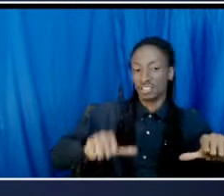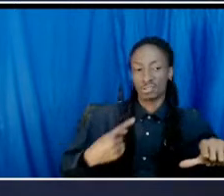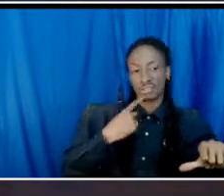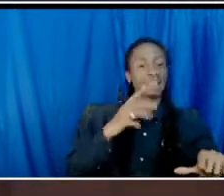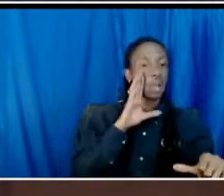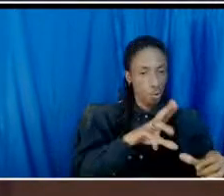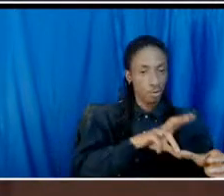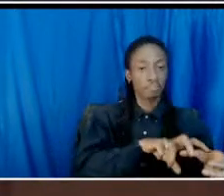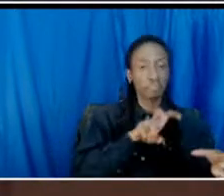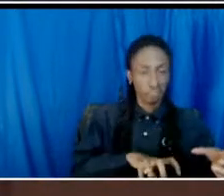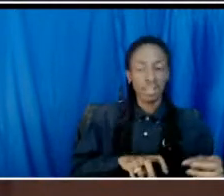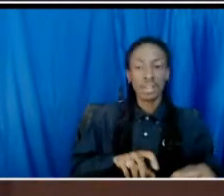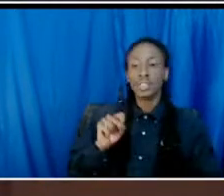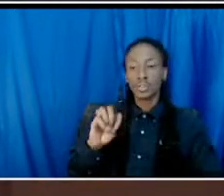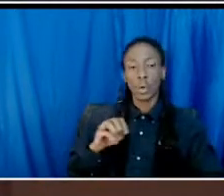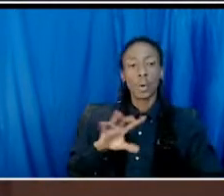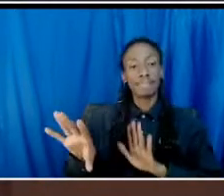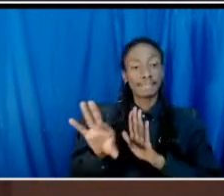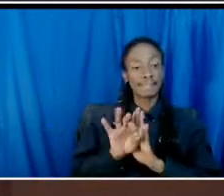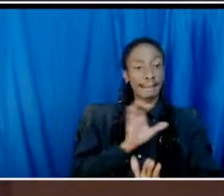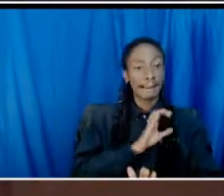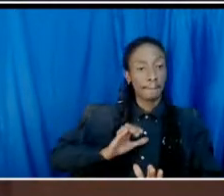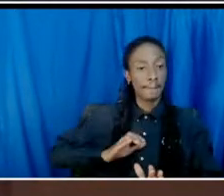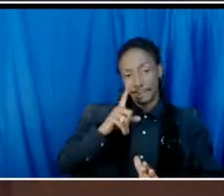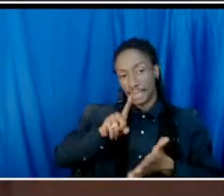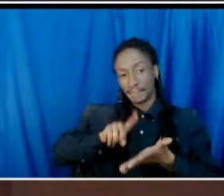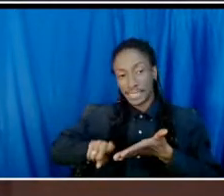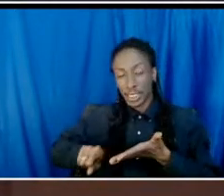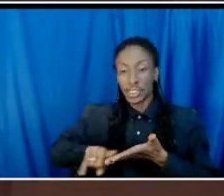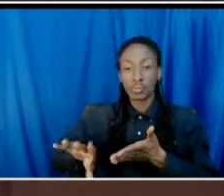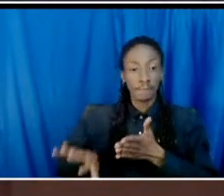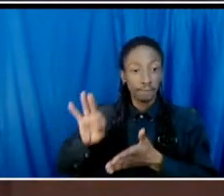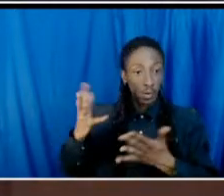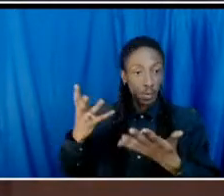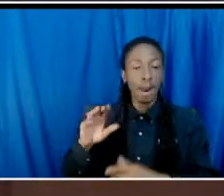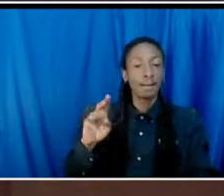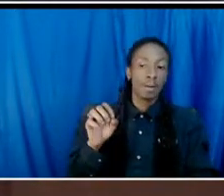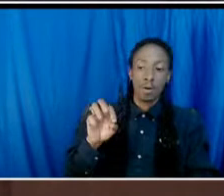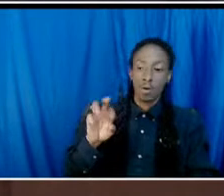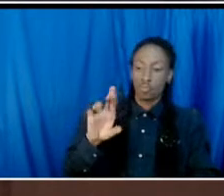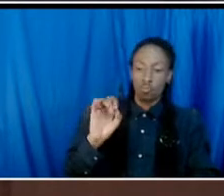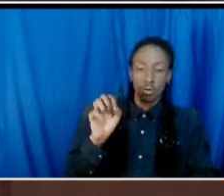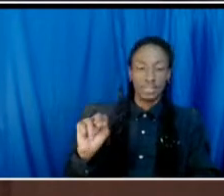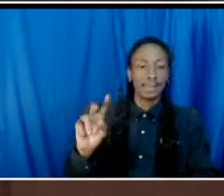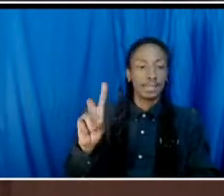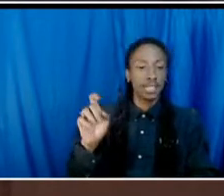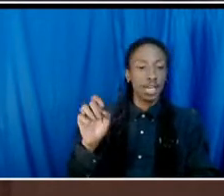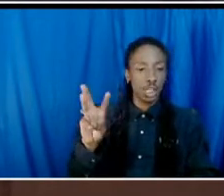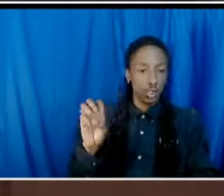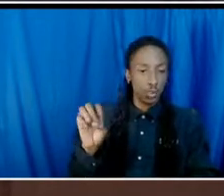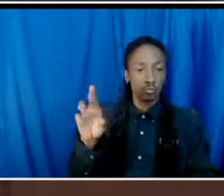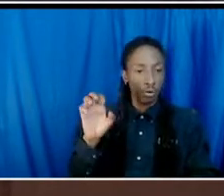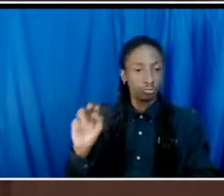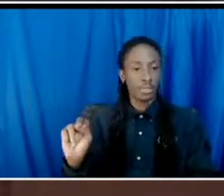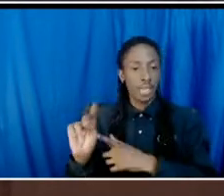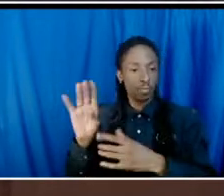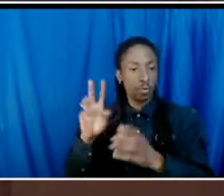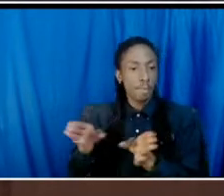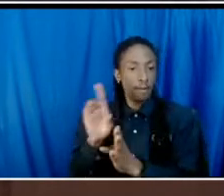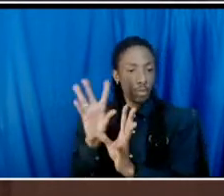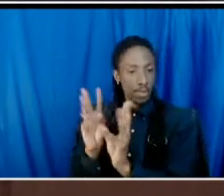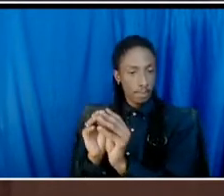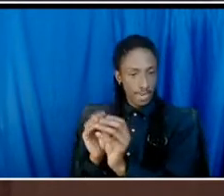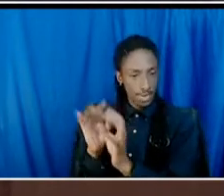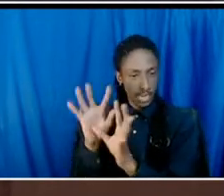Committee's investigation, we found that while Mr. Rosen, Mr. Donahue, and Mr. Engel were preparing for their meeting at the White House, Jeff Clark